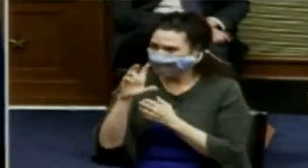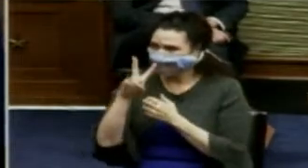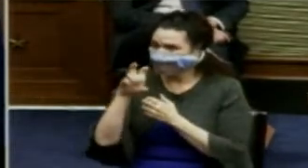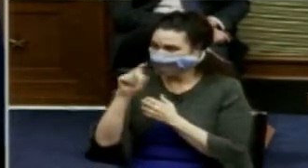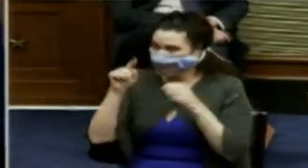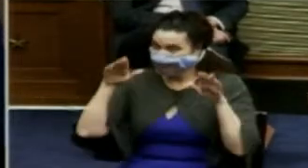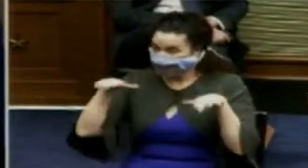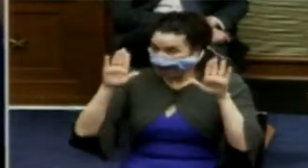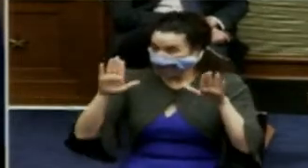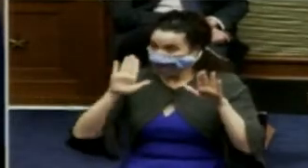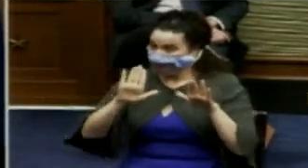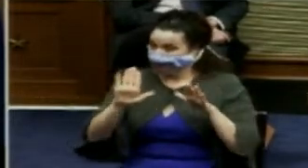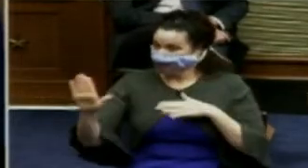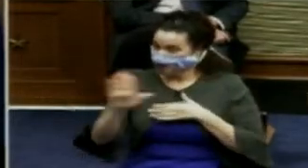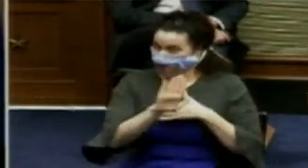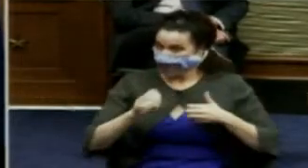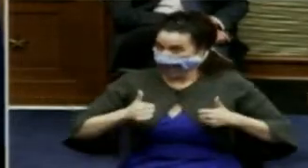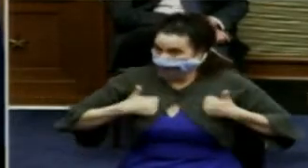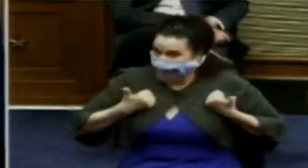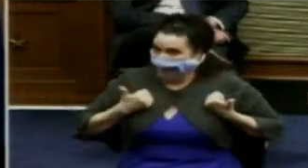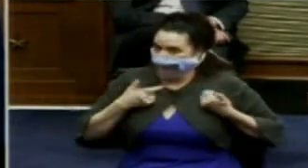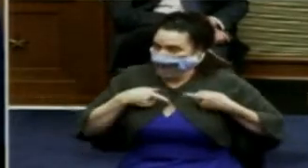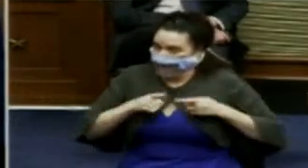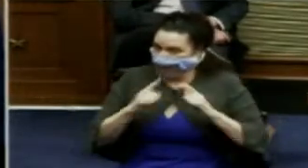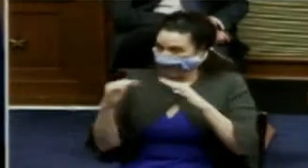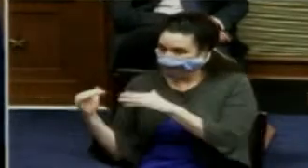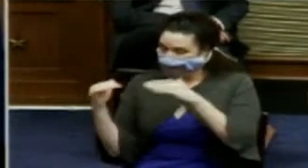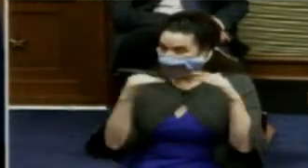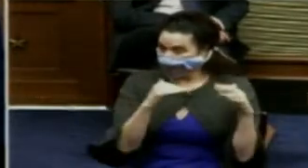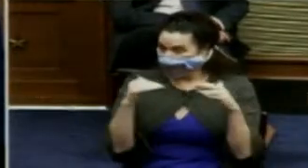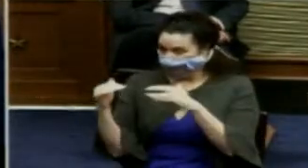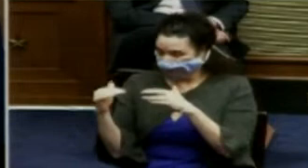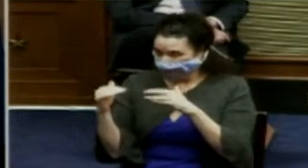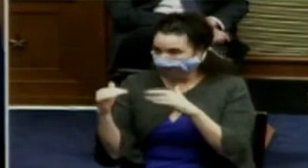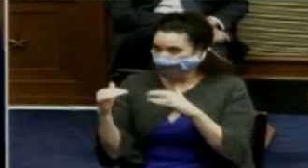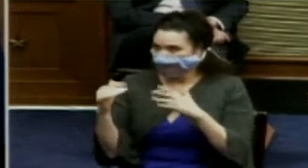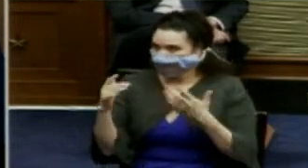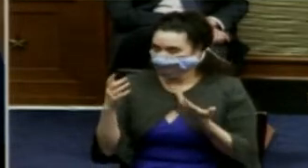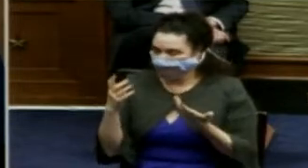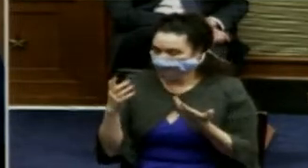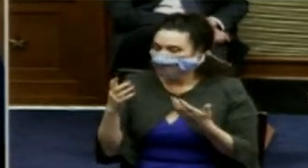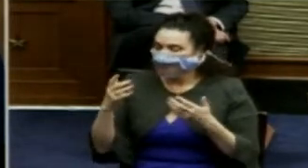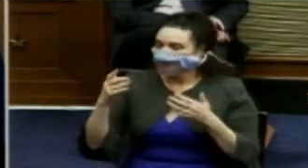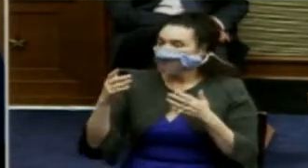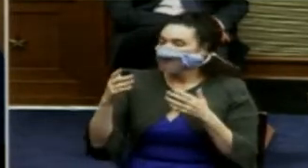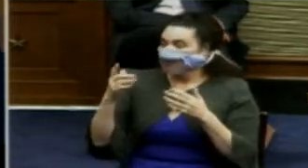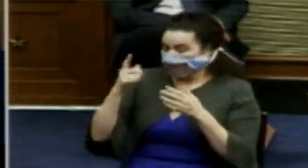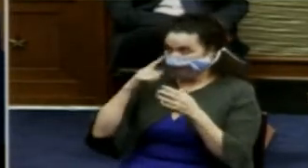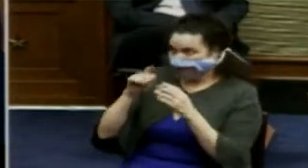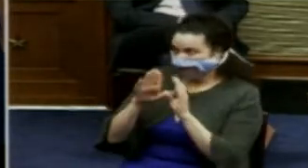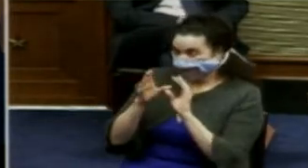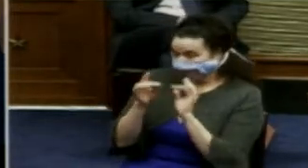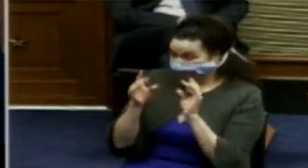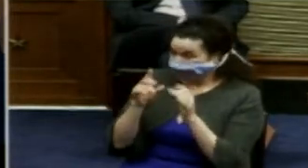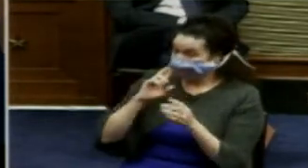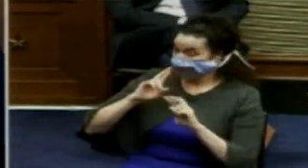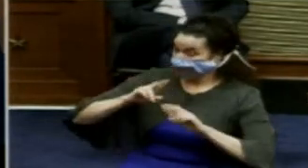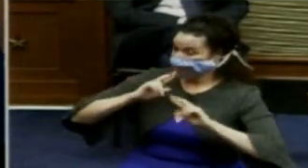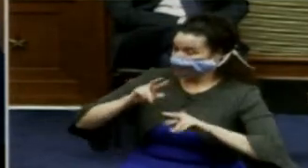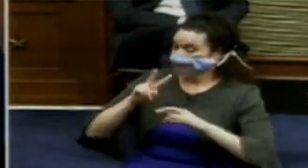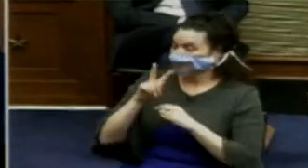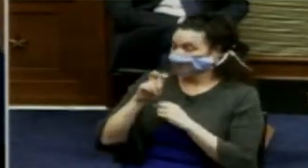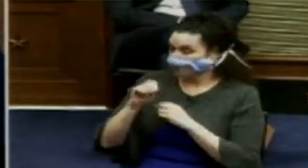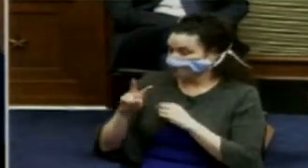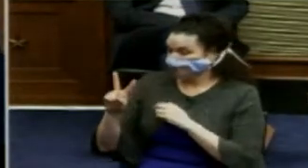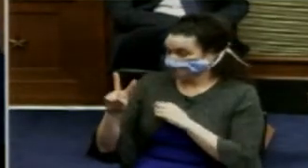compares honorably to other states, perhaps remarkably given our disenfranchisement. According to that report, 202 DC service members